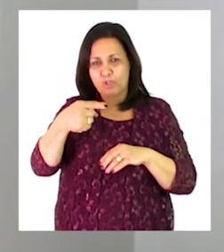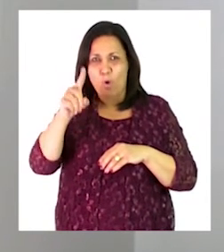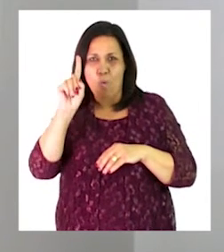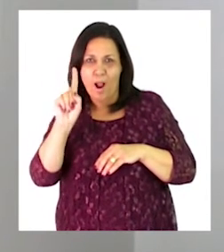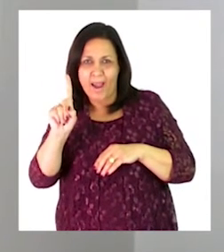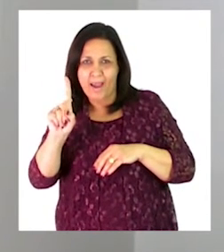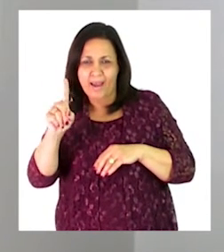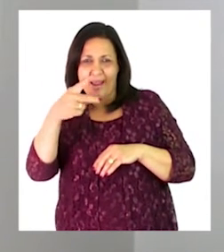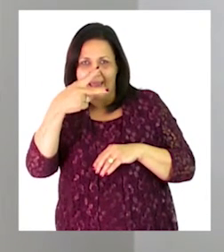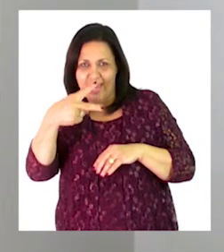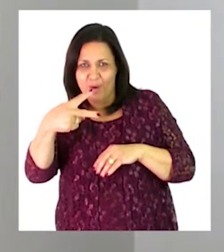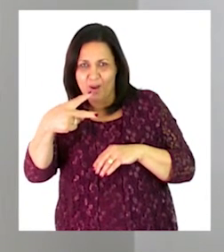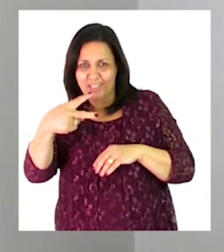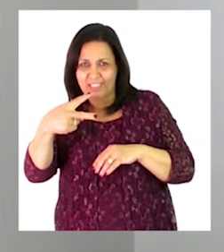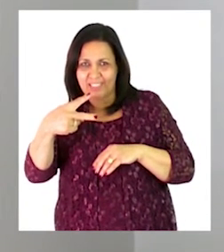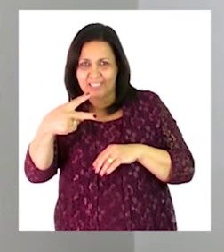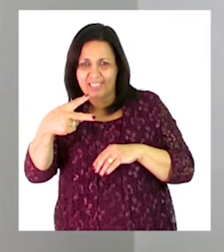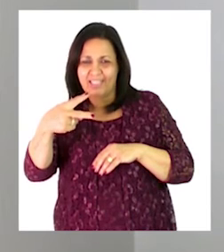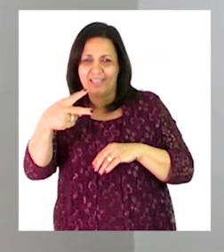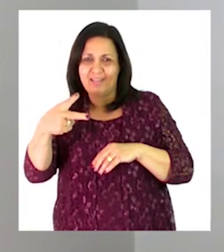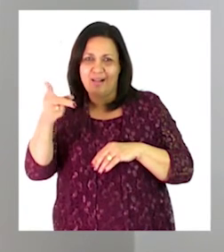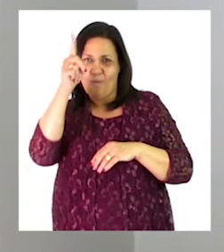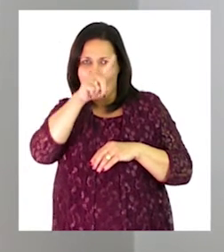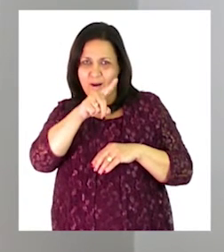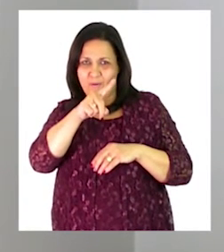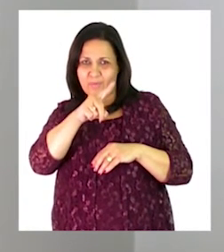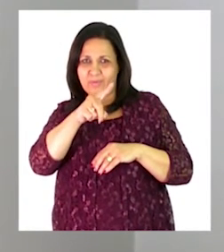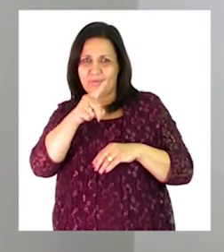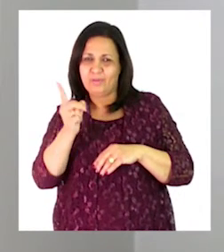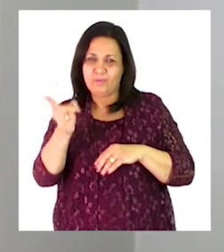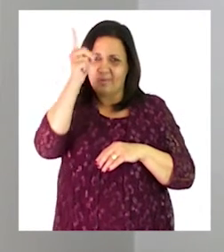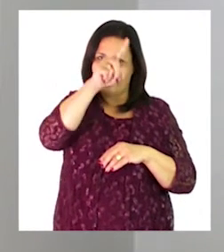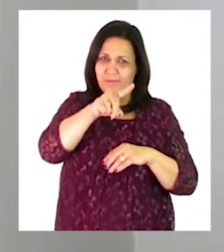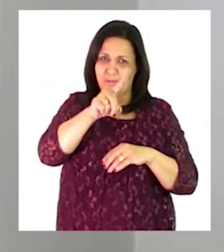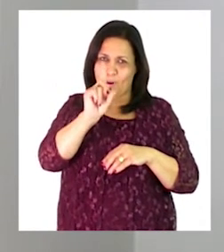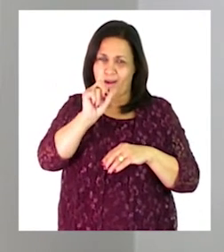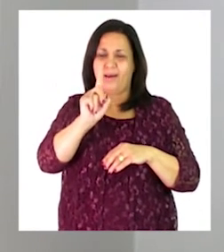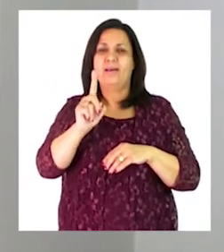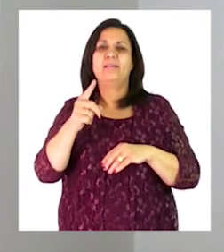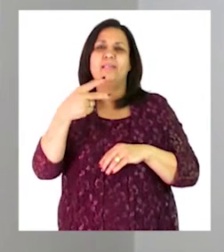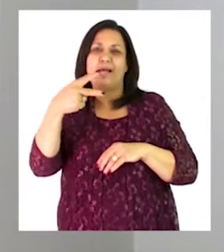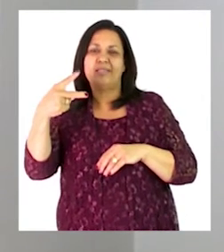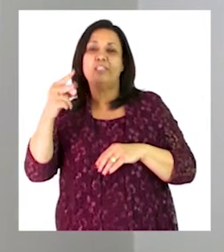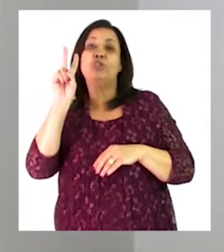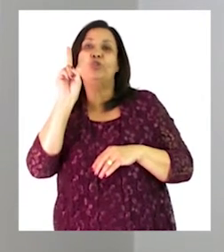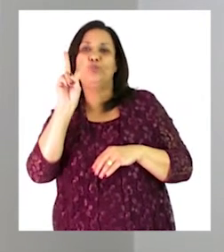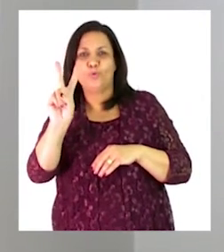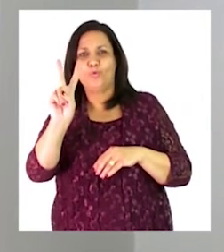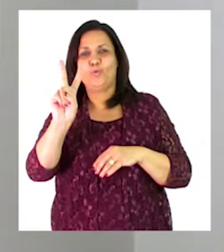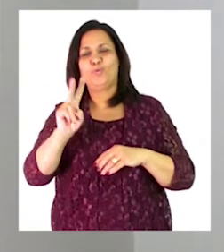minus 1 step back or 1 hop back or 1 jump back. The answer